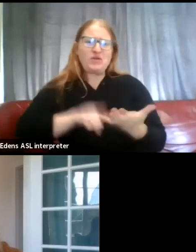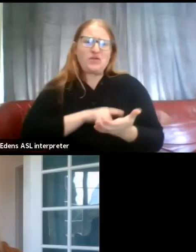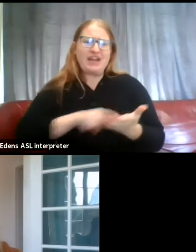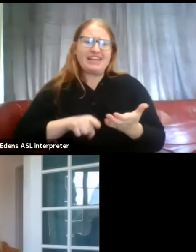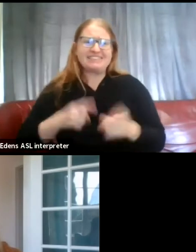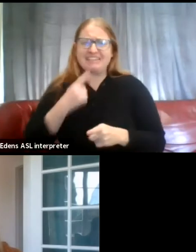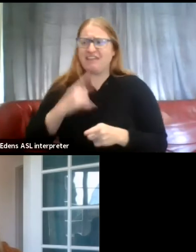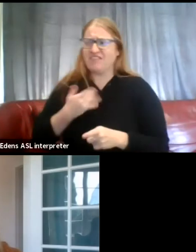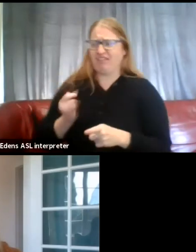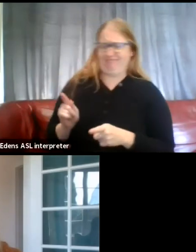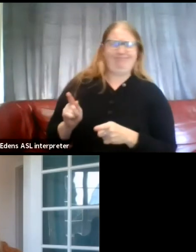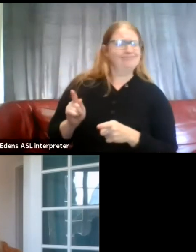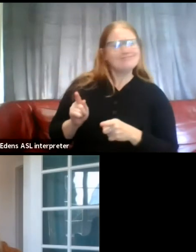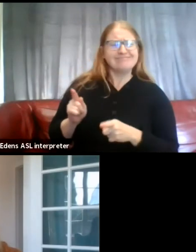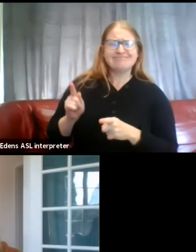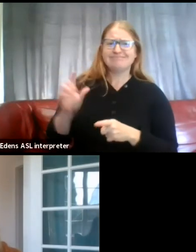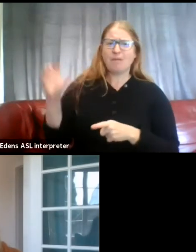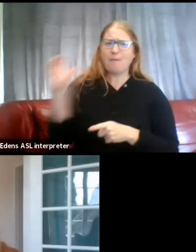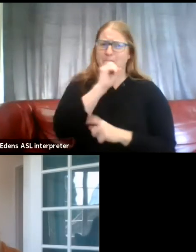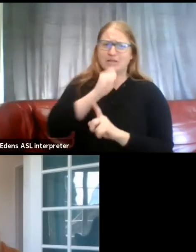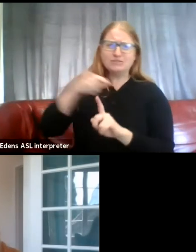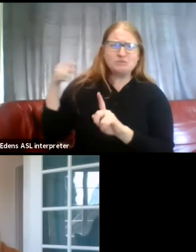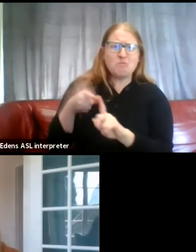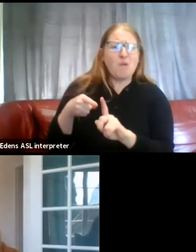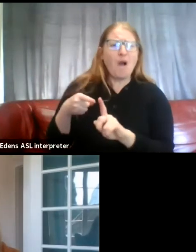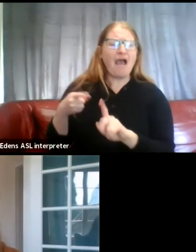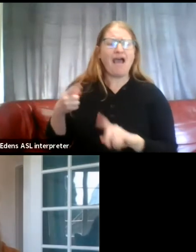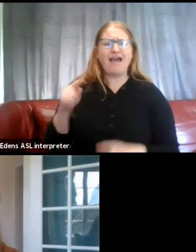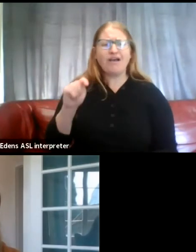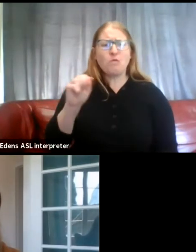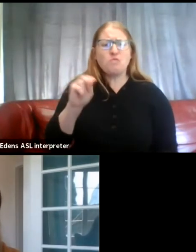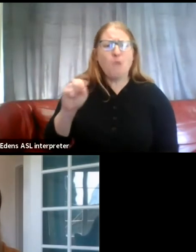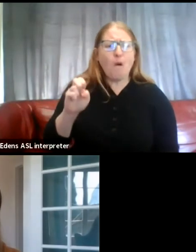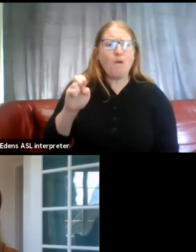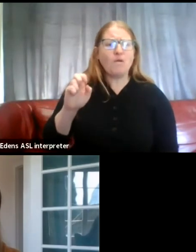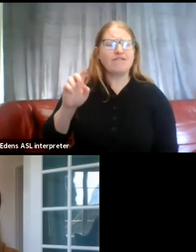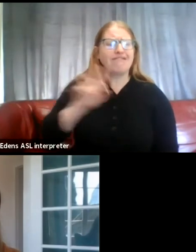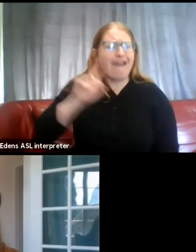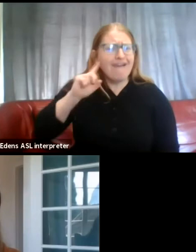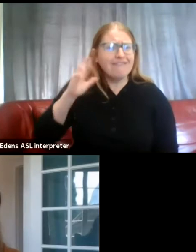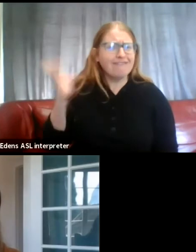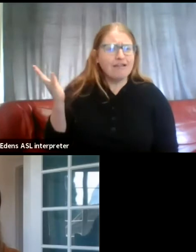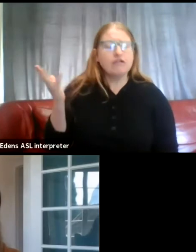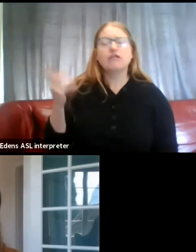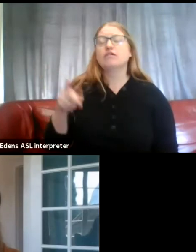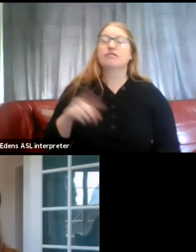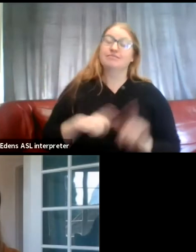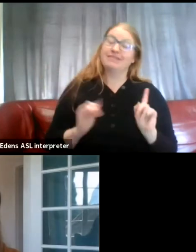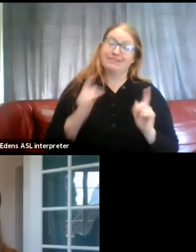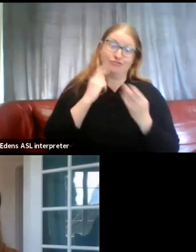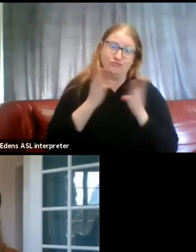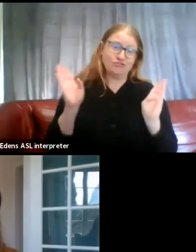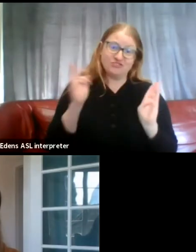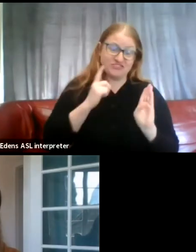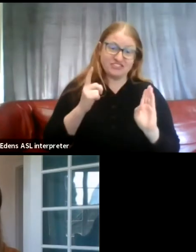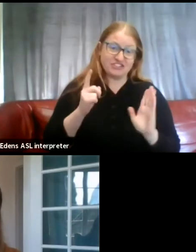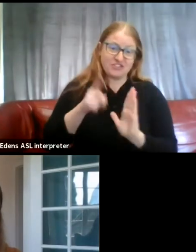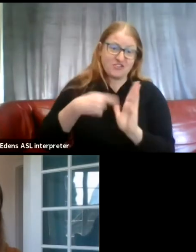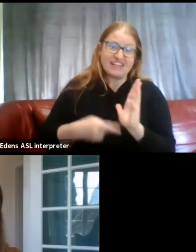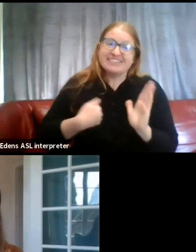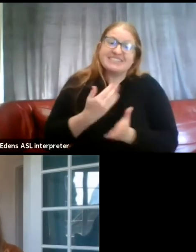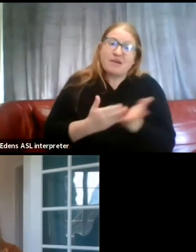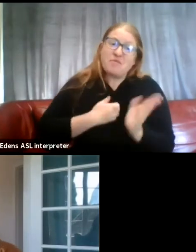or sexist, but I don't think that's by and large true of male critics. And I think, I mean, some of my favorite critics are